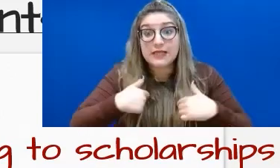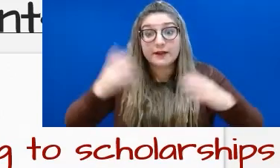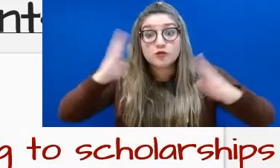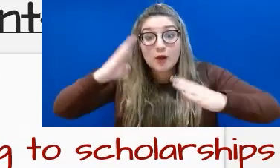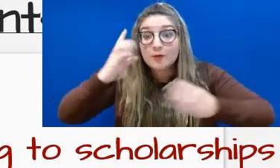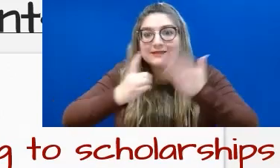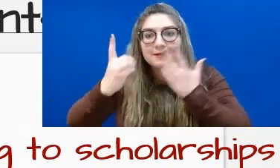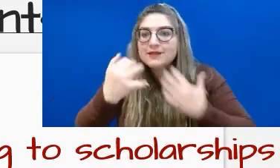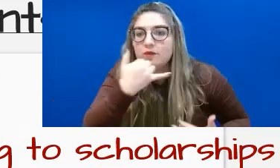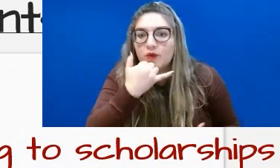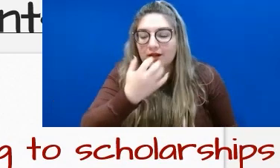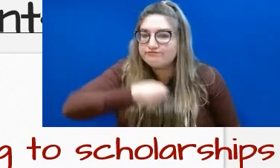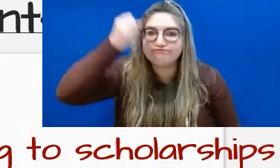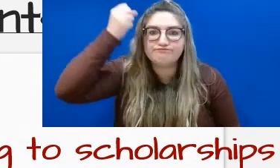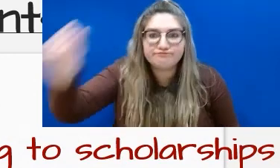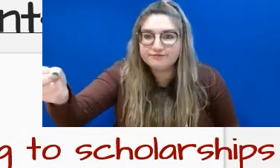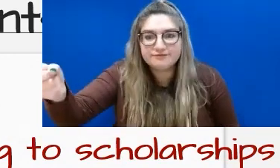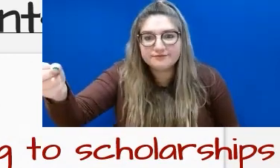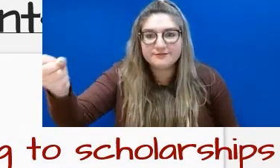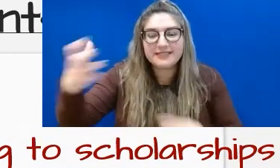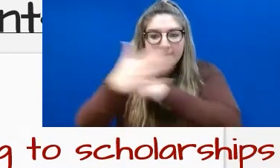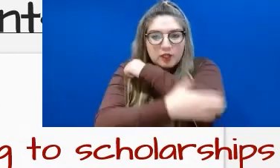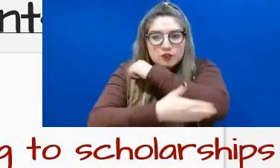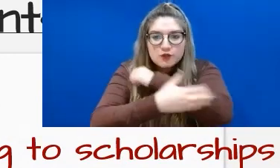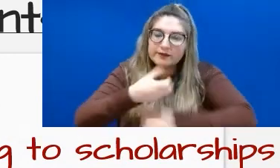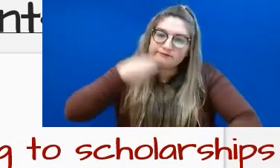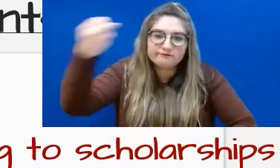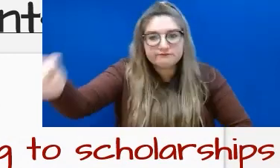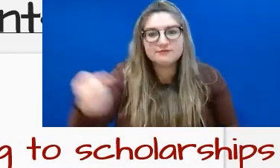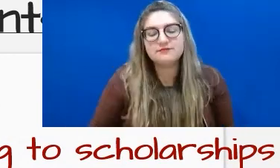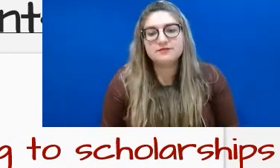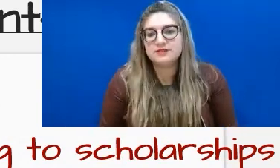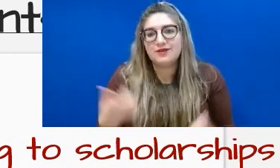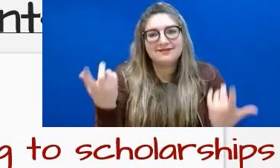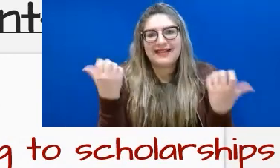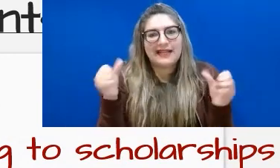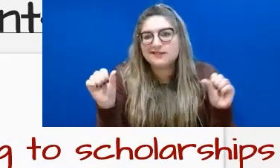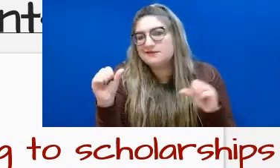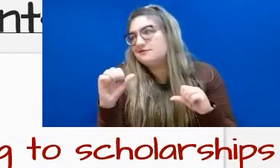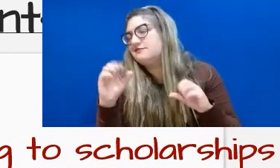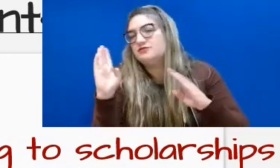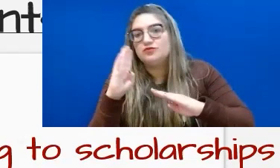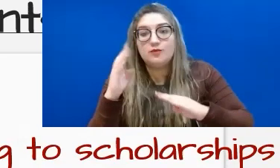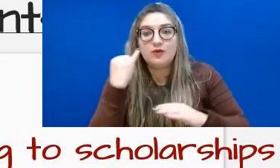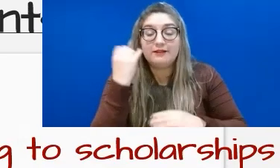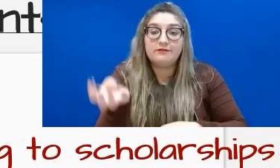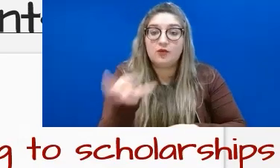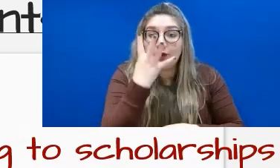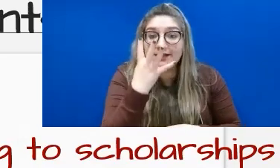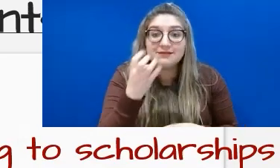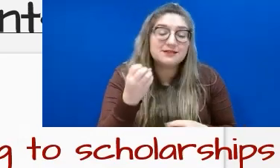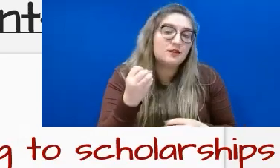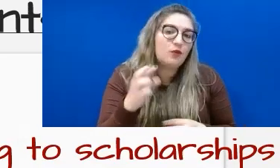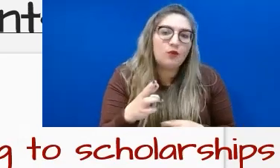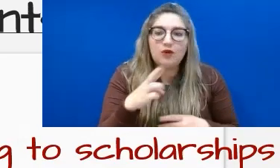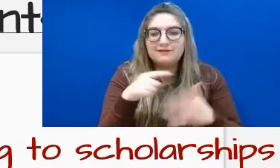chance. That's if they get one time for one reason or another, for any traffic stop, if they get arrested, most likely they have a big chance to be deported